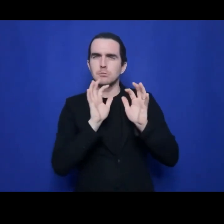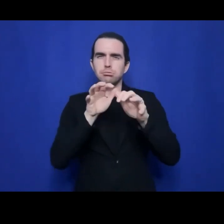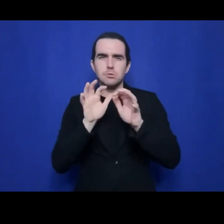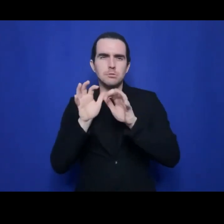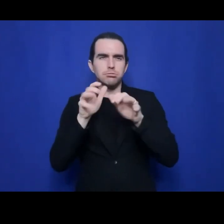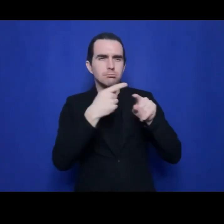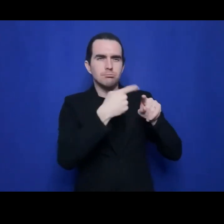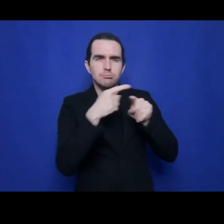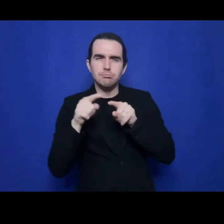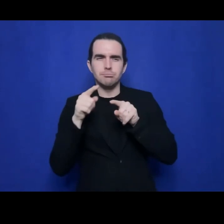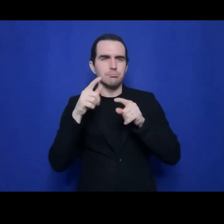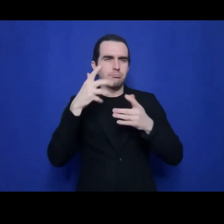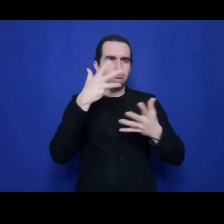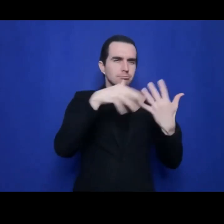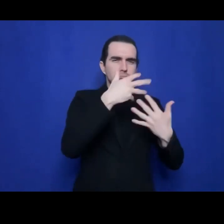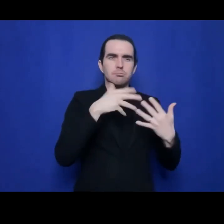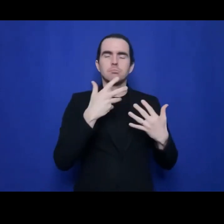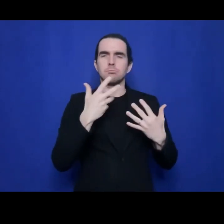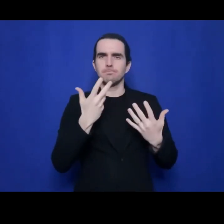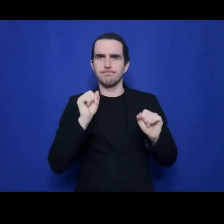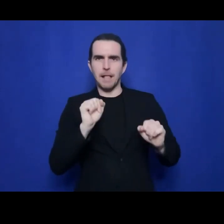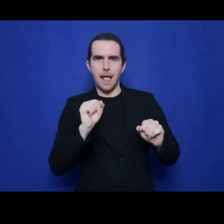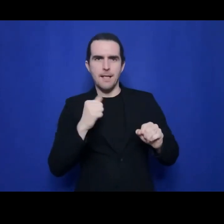through other mechanisms and spaces